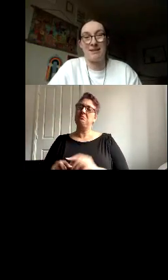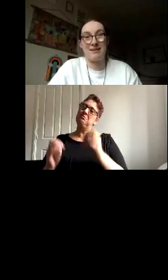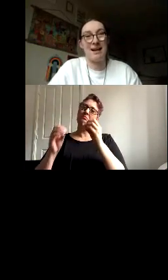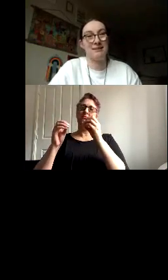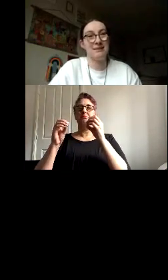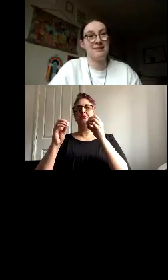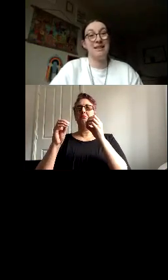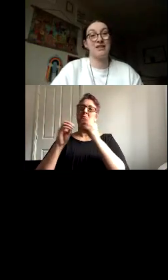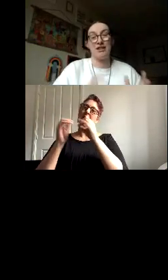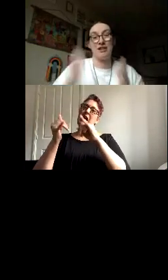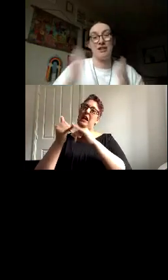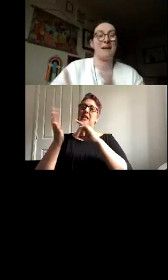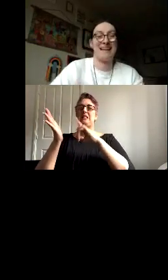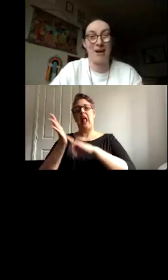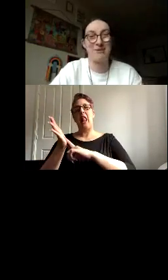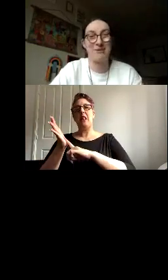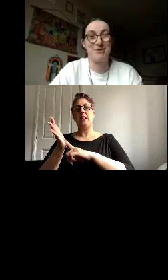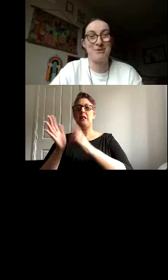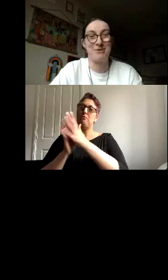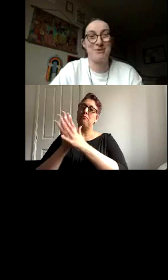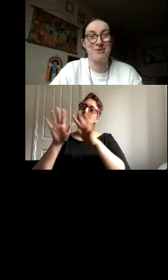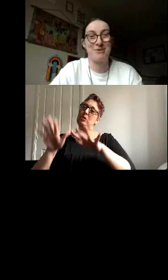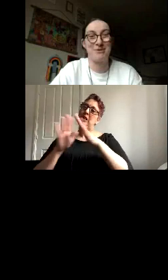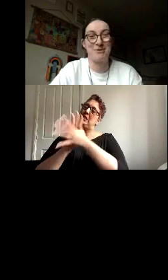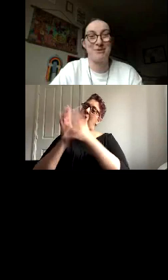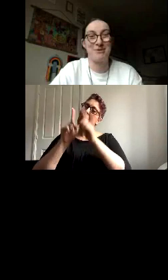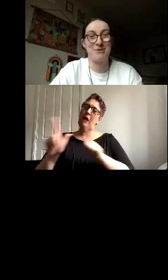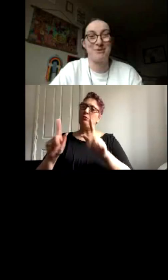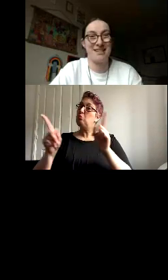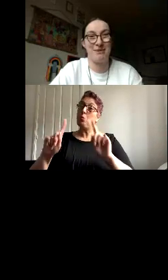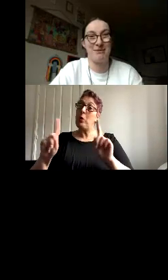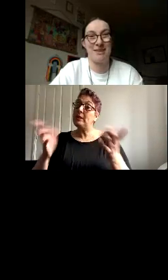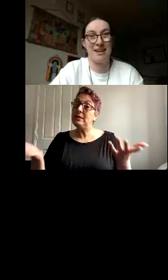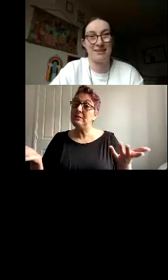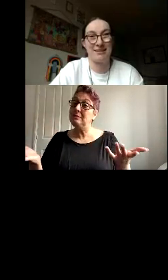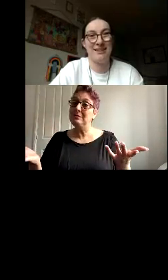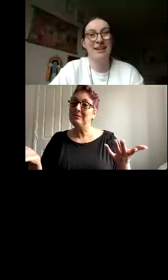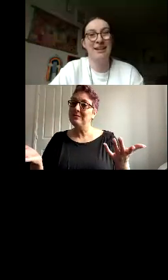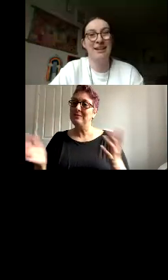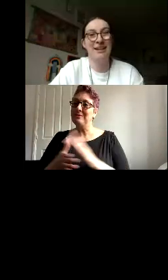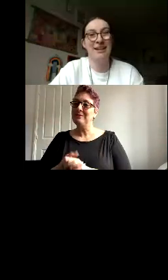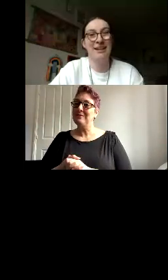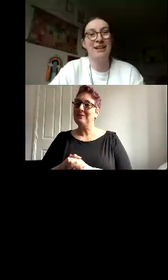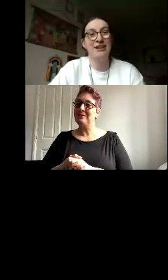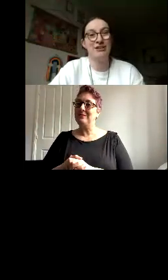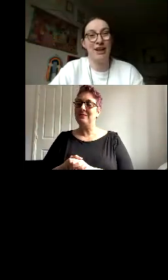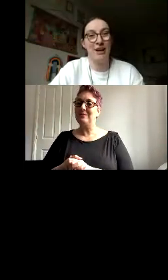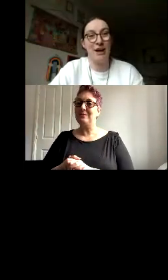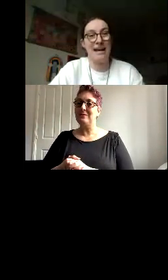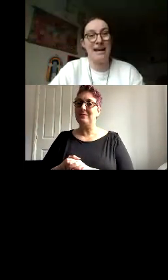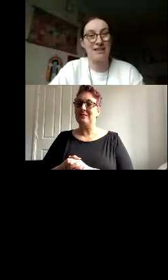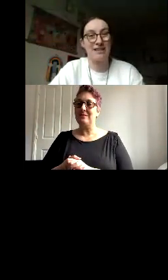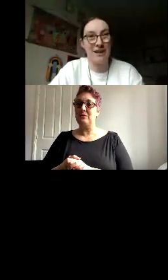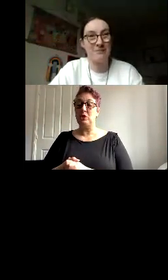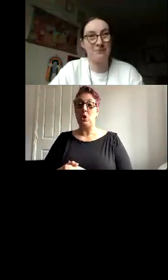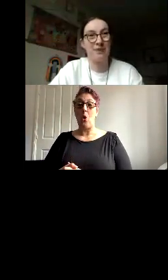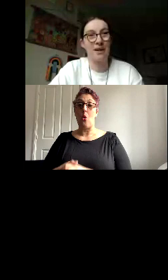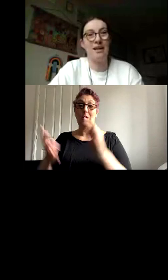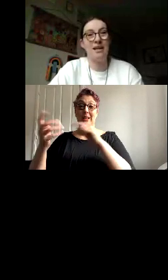Language? BSL, being interpreted by Christine today with thanks. So essential answers